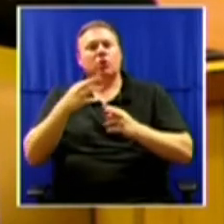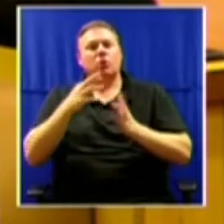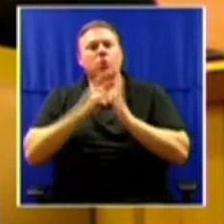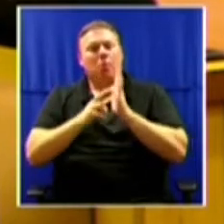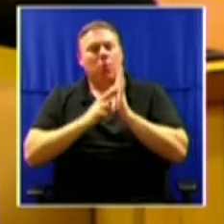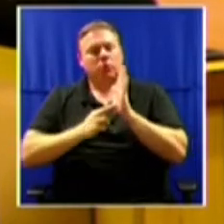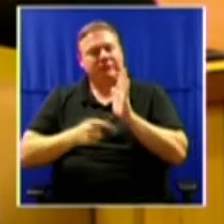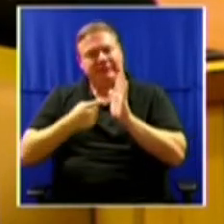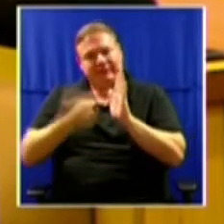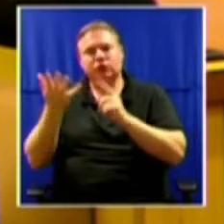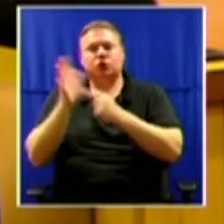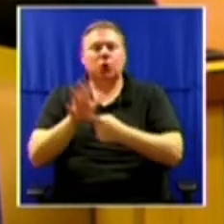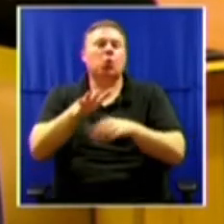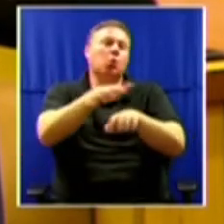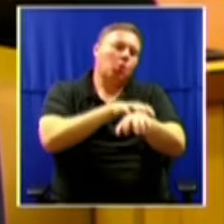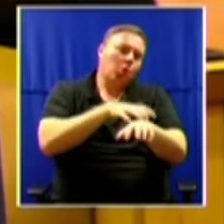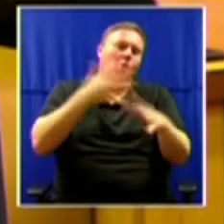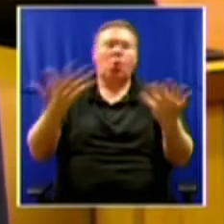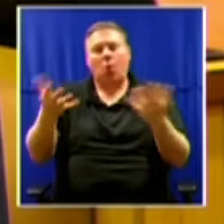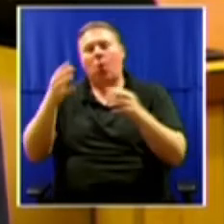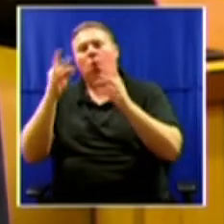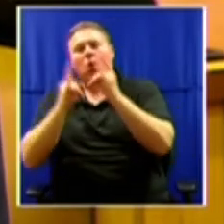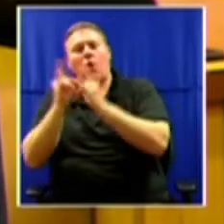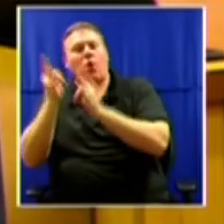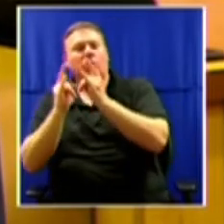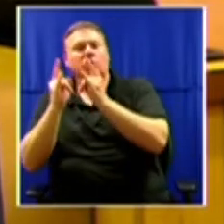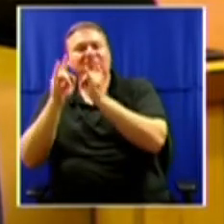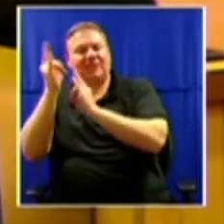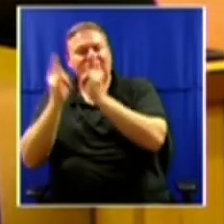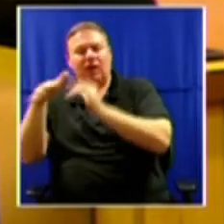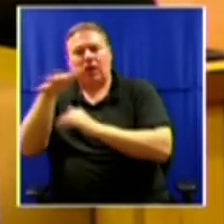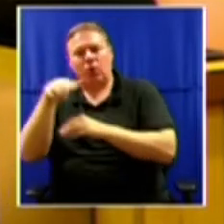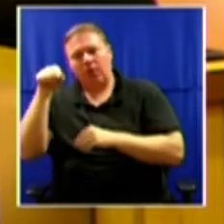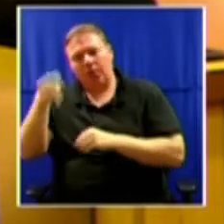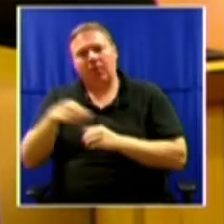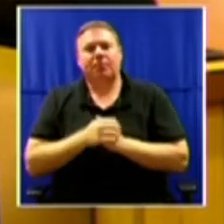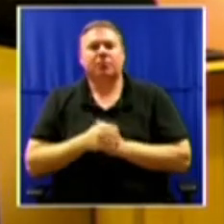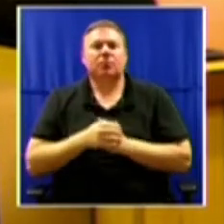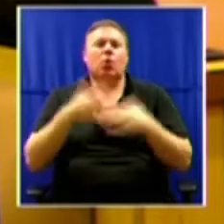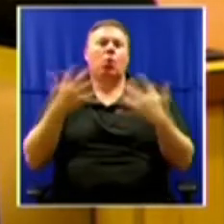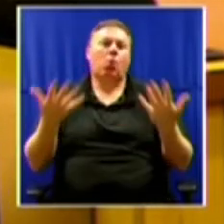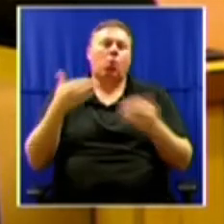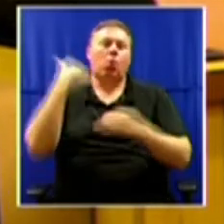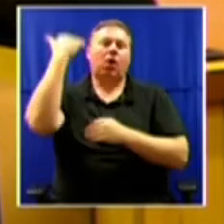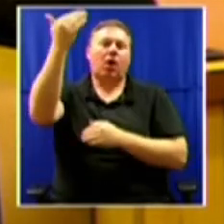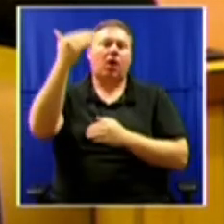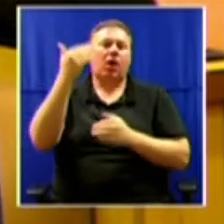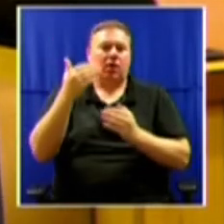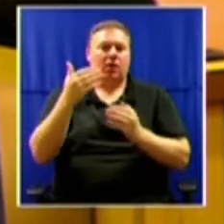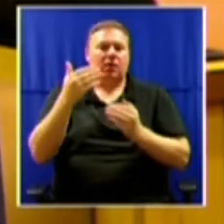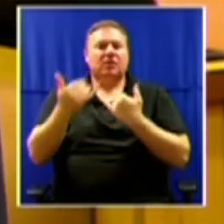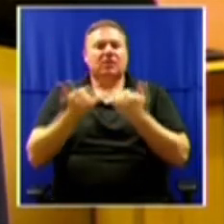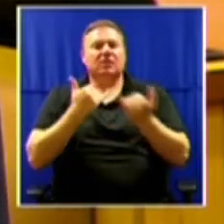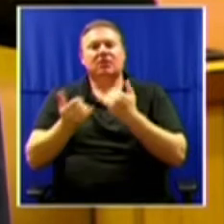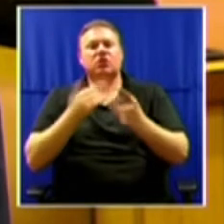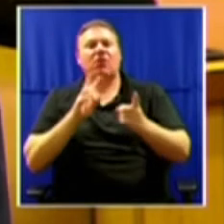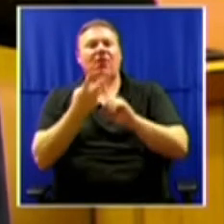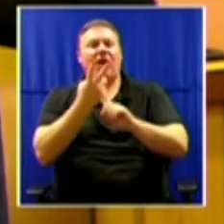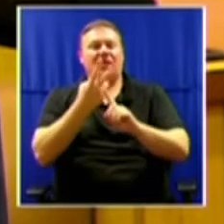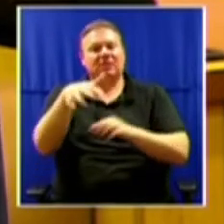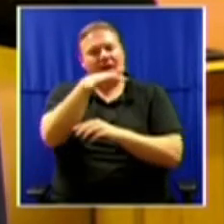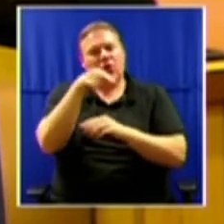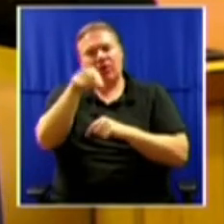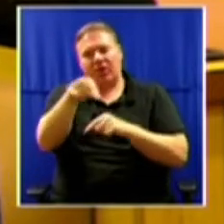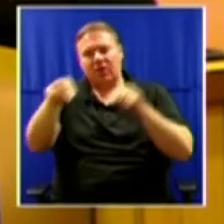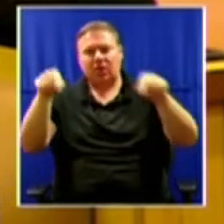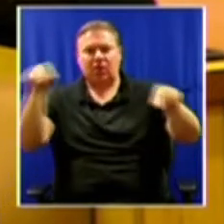the possible site, whether the high rate of sexual violence in the area versus other crimes reported, especially in